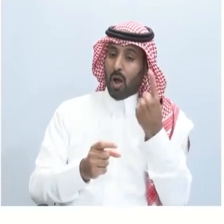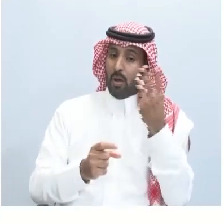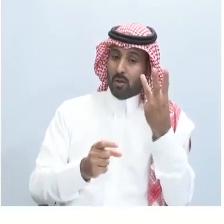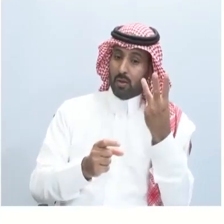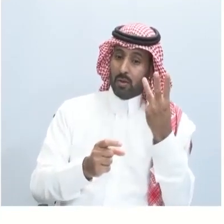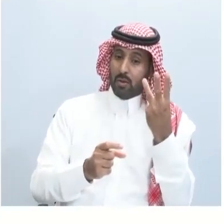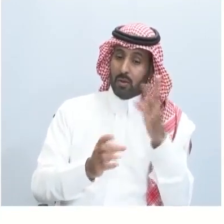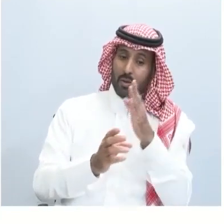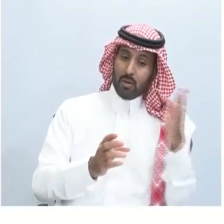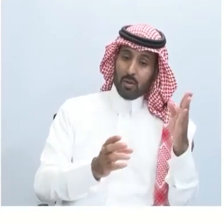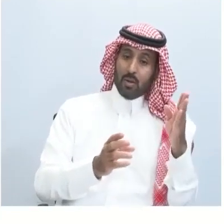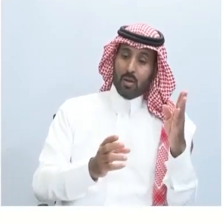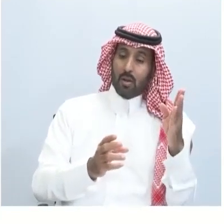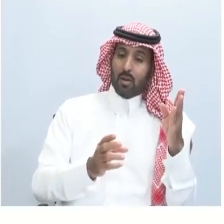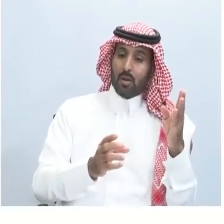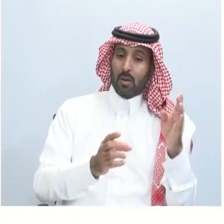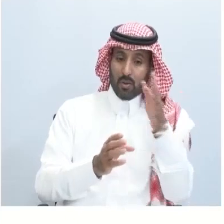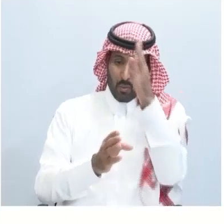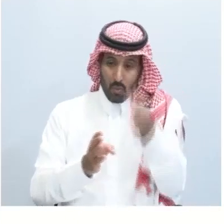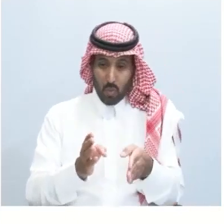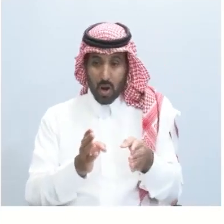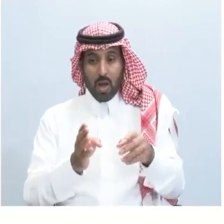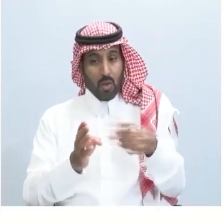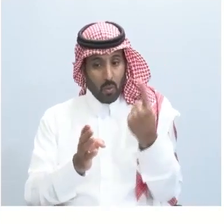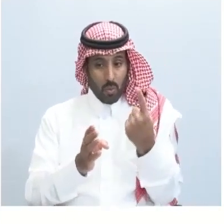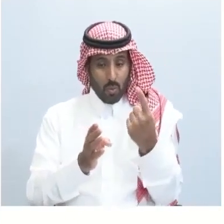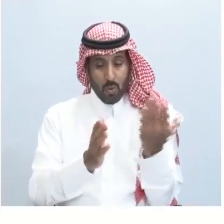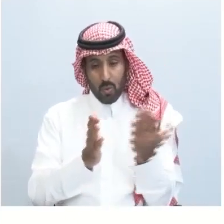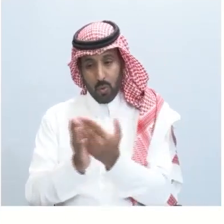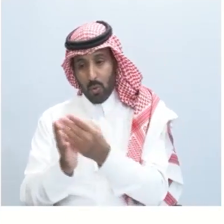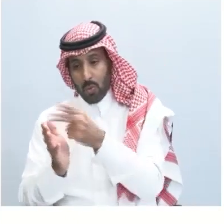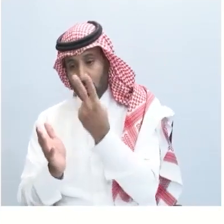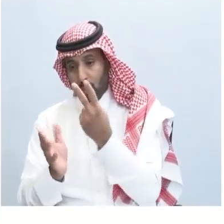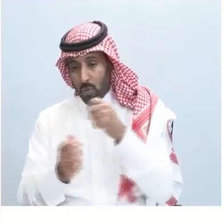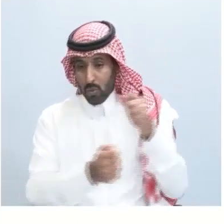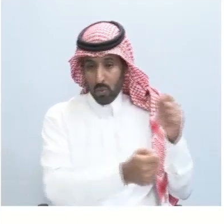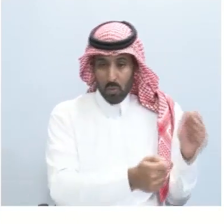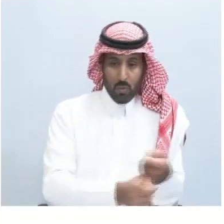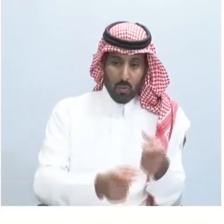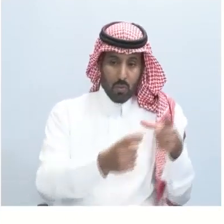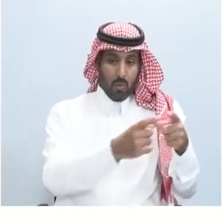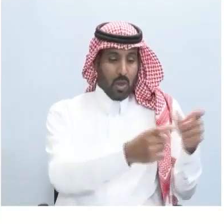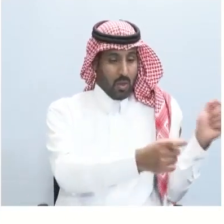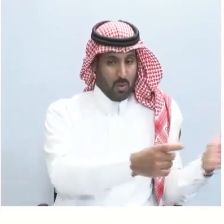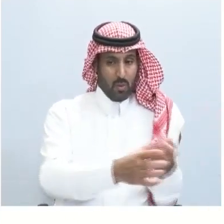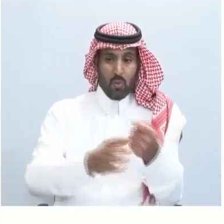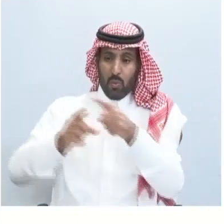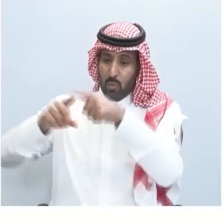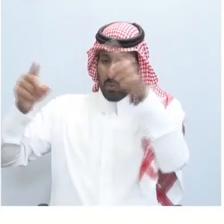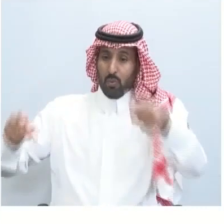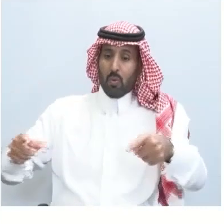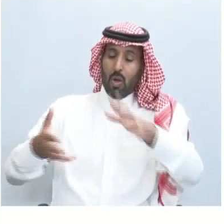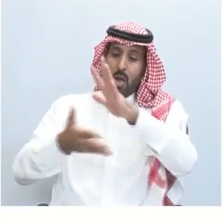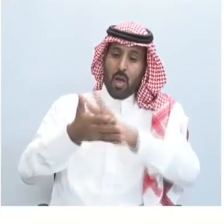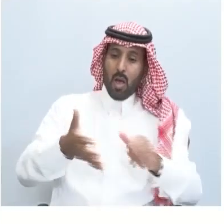know how many players. The objective of the game is to score goals by shooting the puck. So I think we've answered